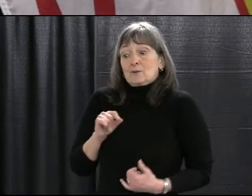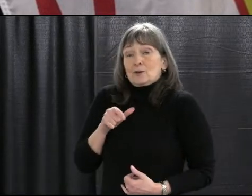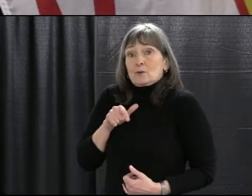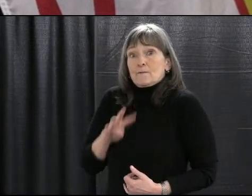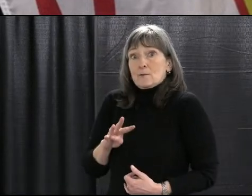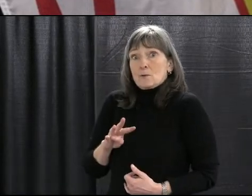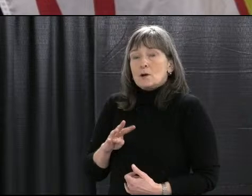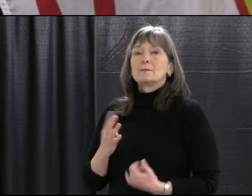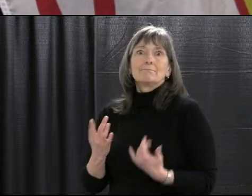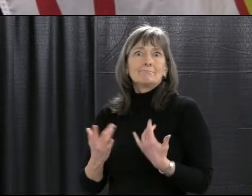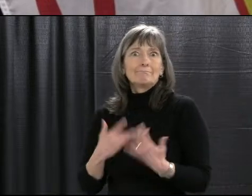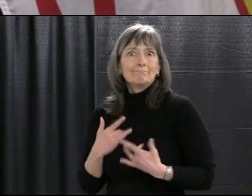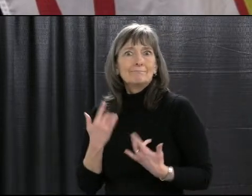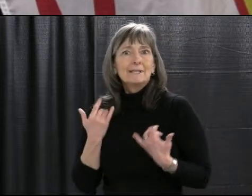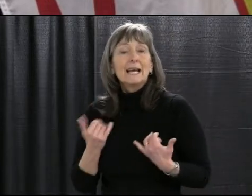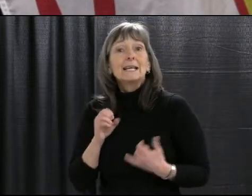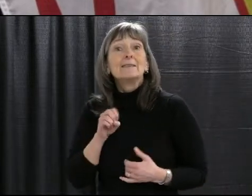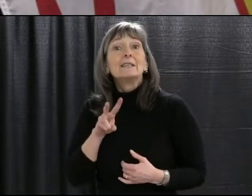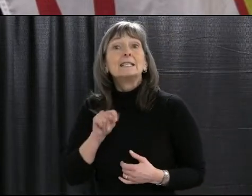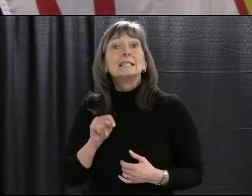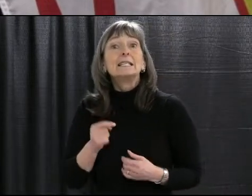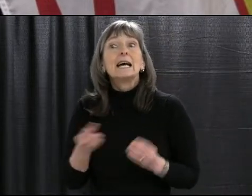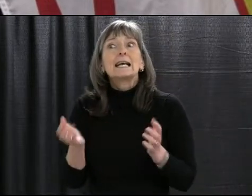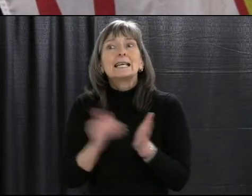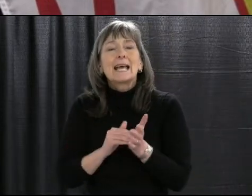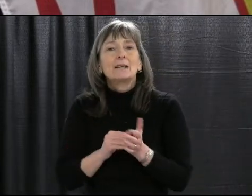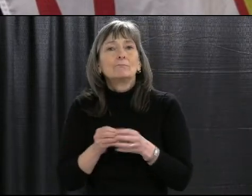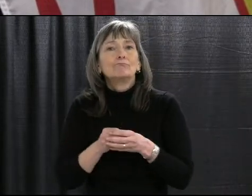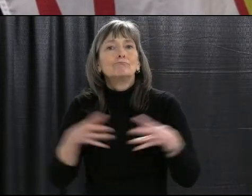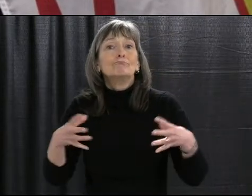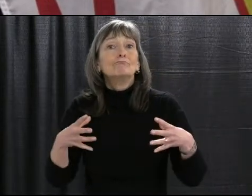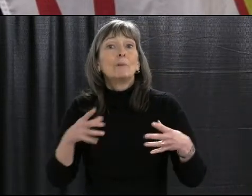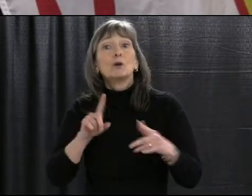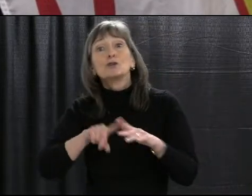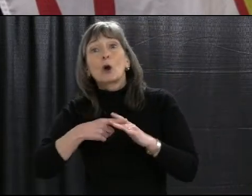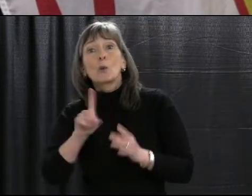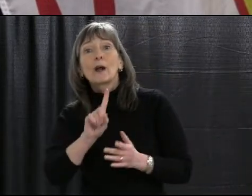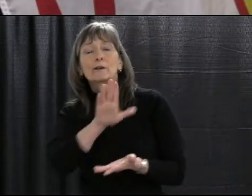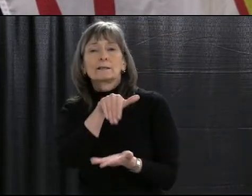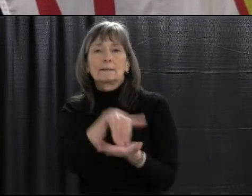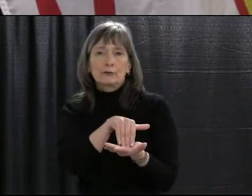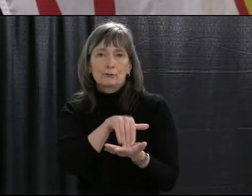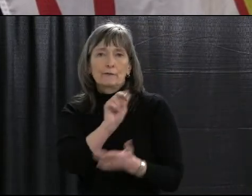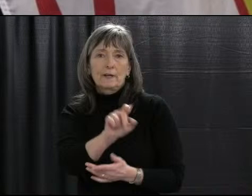we're very excited to see EVT expand even further, beginning with Central Zone.